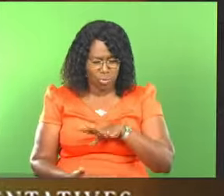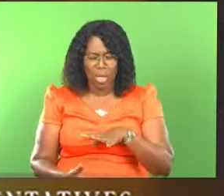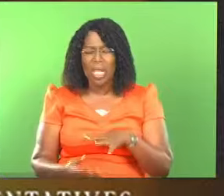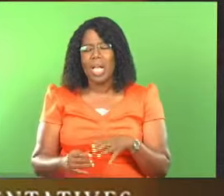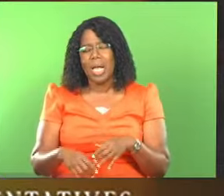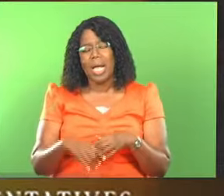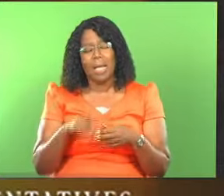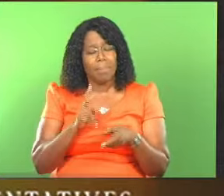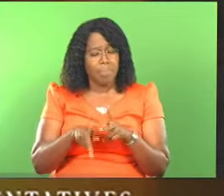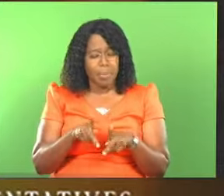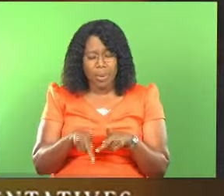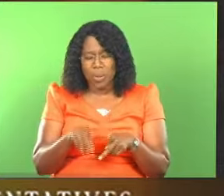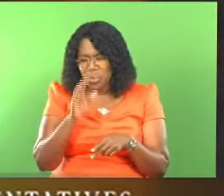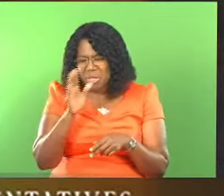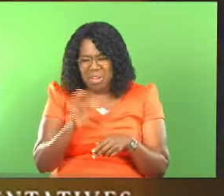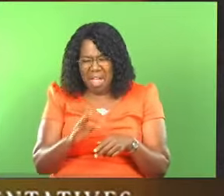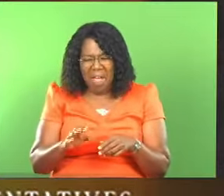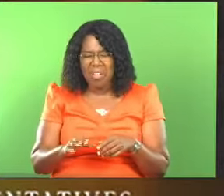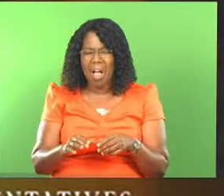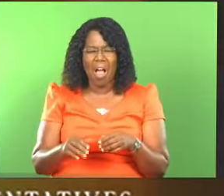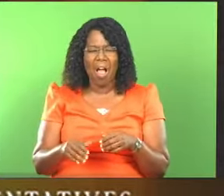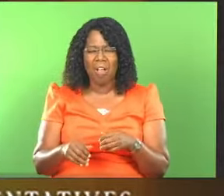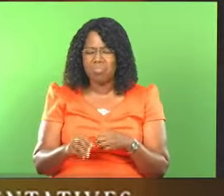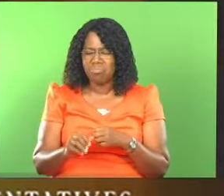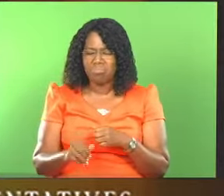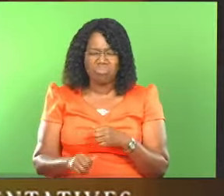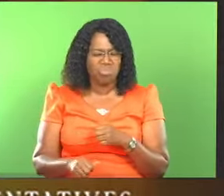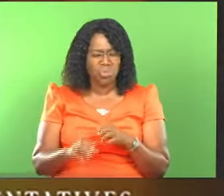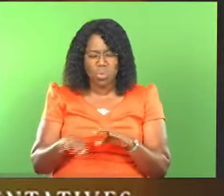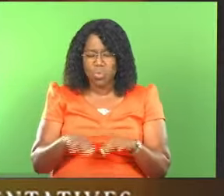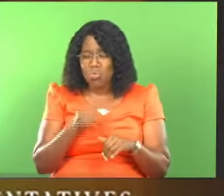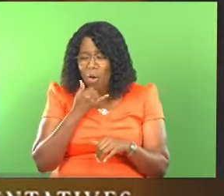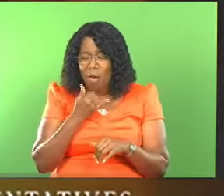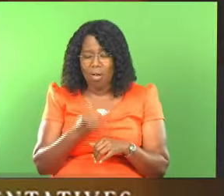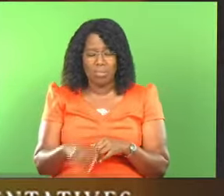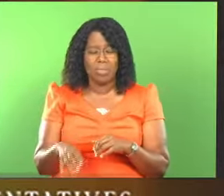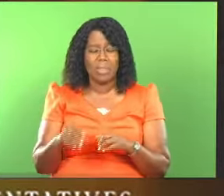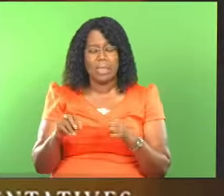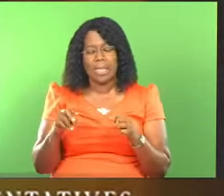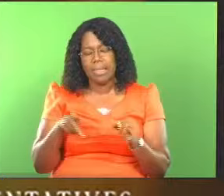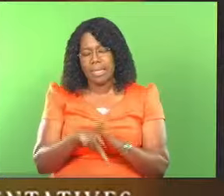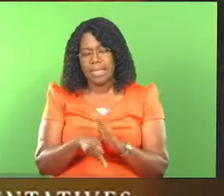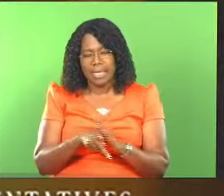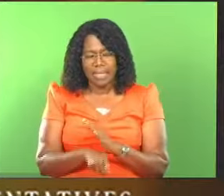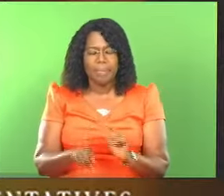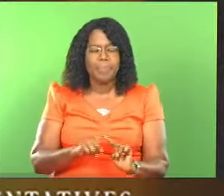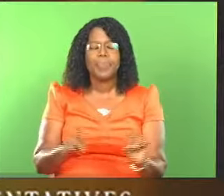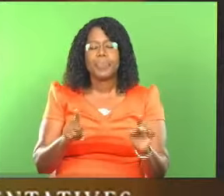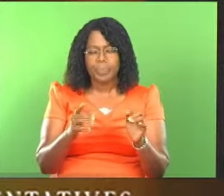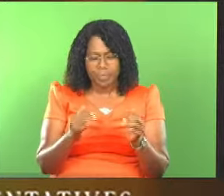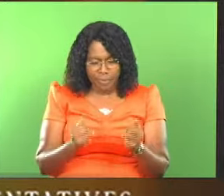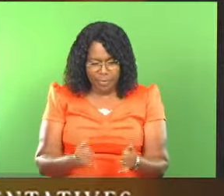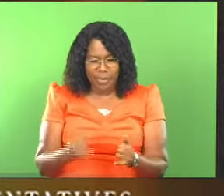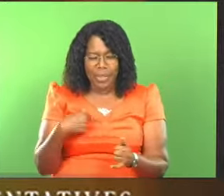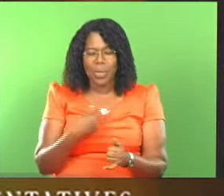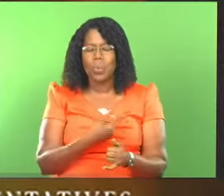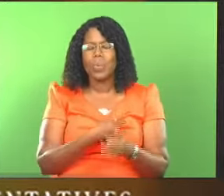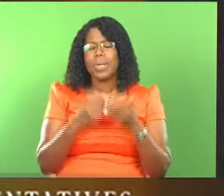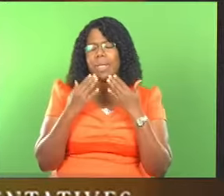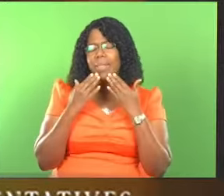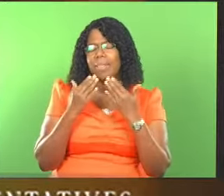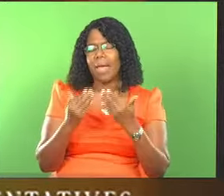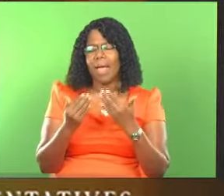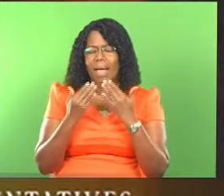terrorism any shelter or space. We thank the people